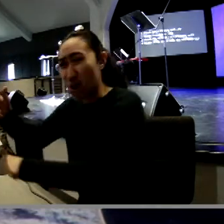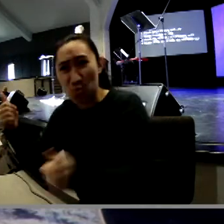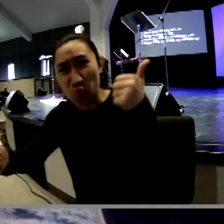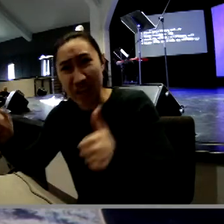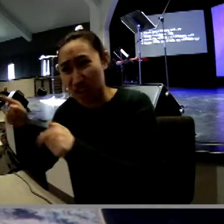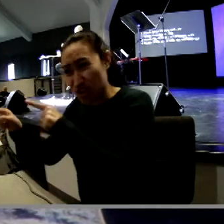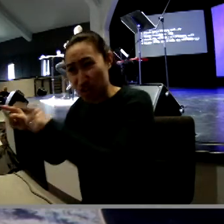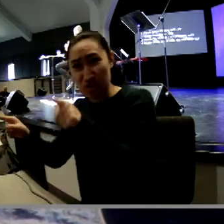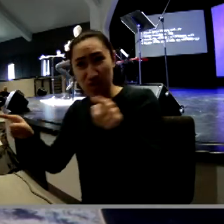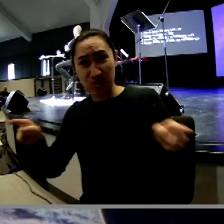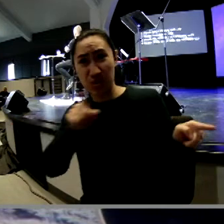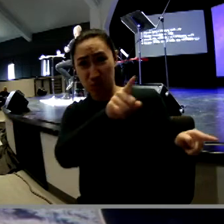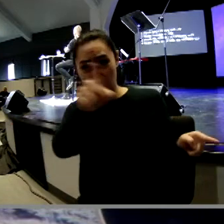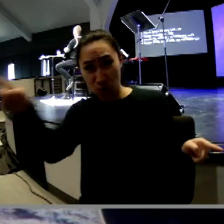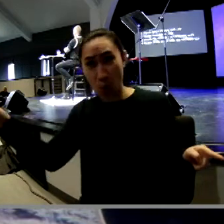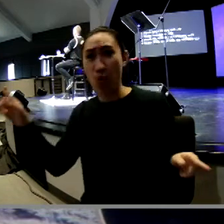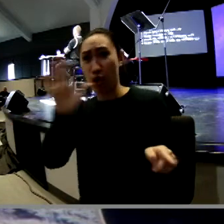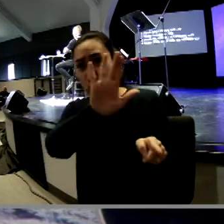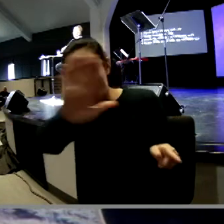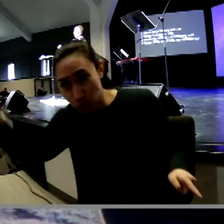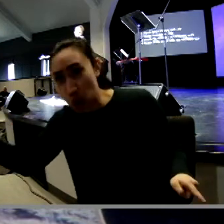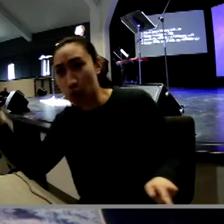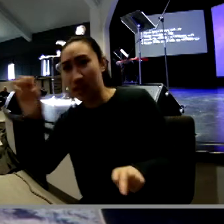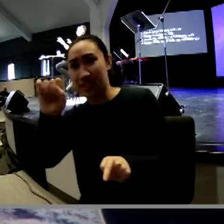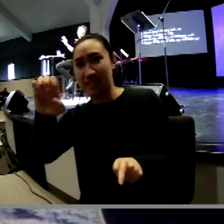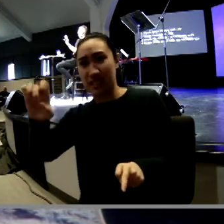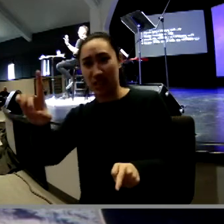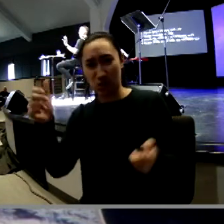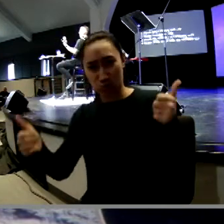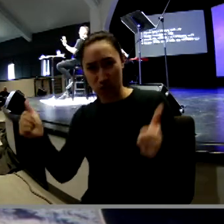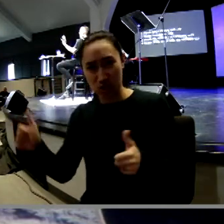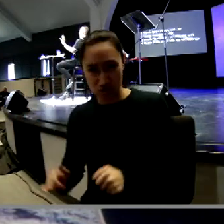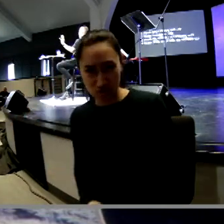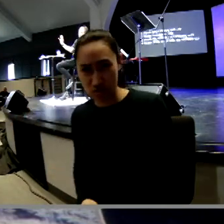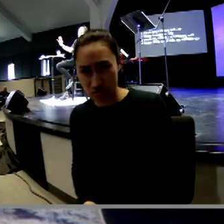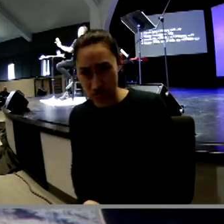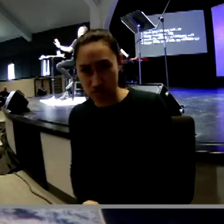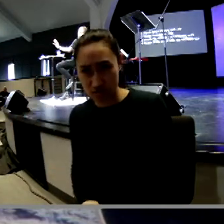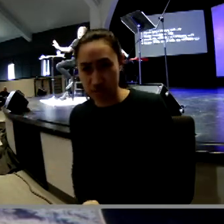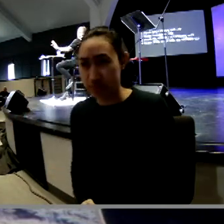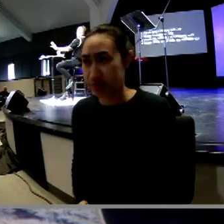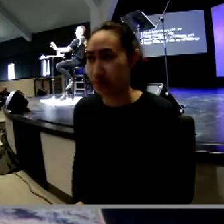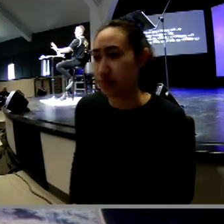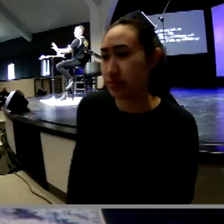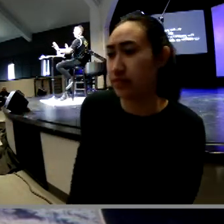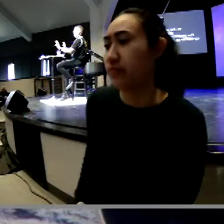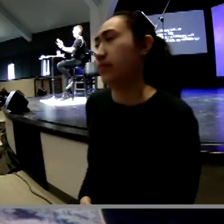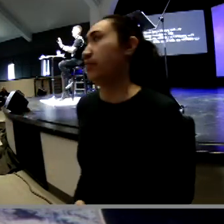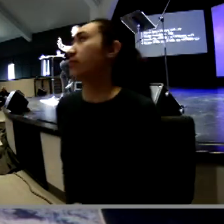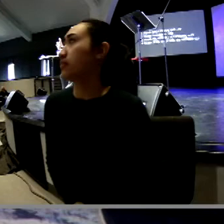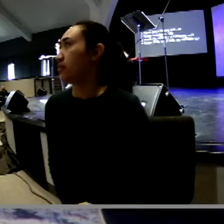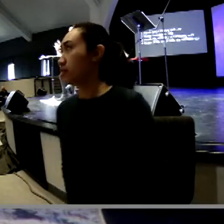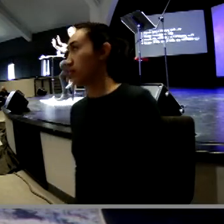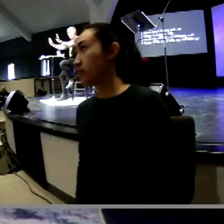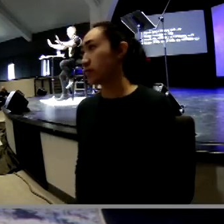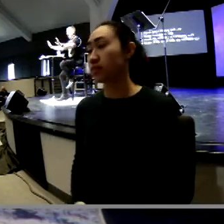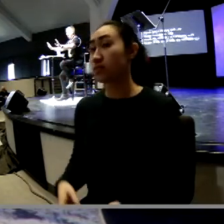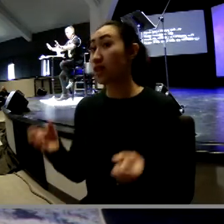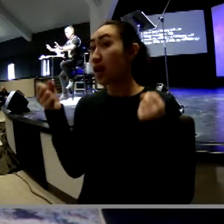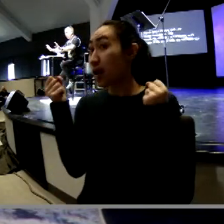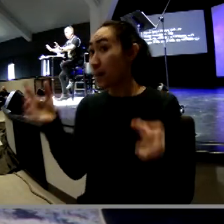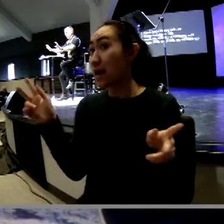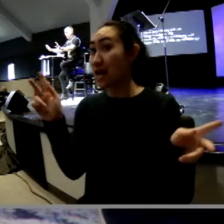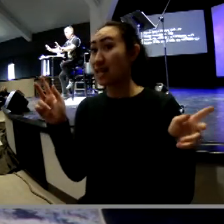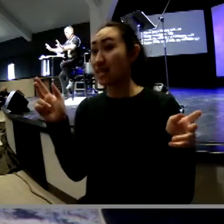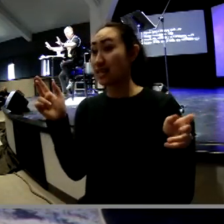on the rocky ground or on the path, what don't they understand? We're cornered into a different way of thinking as people, and we got to garden our way